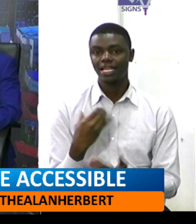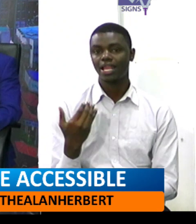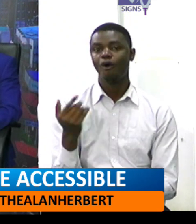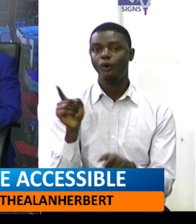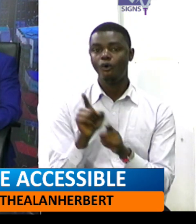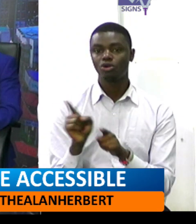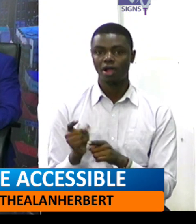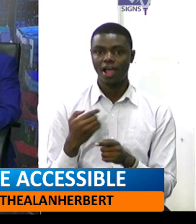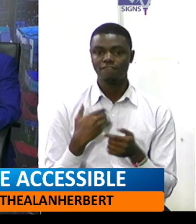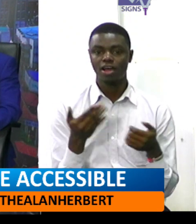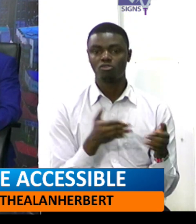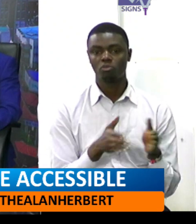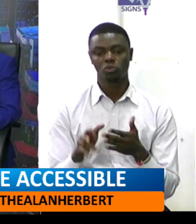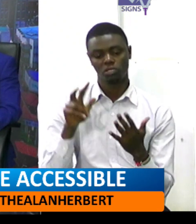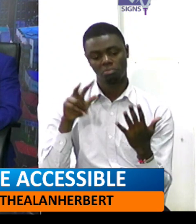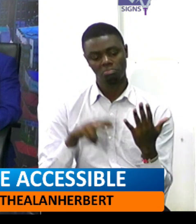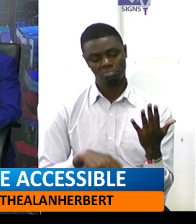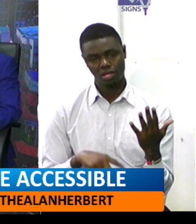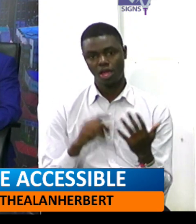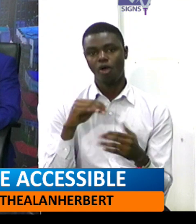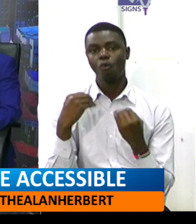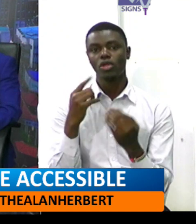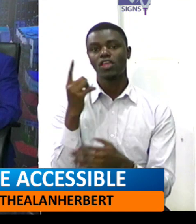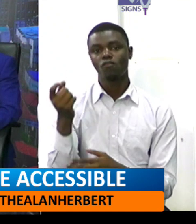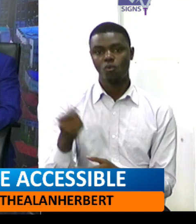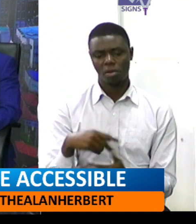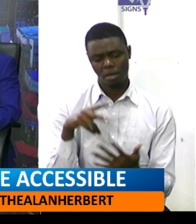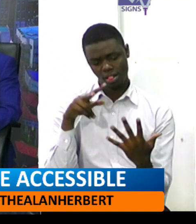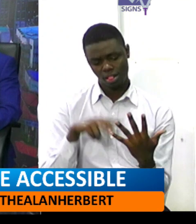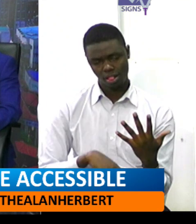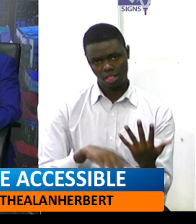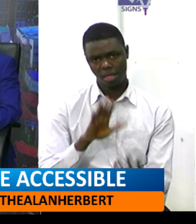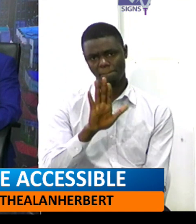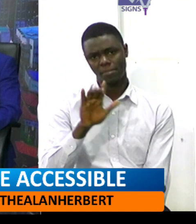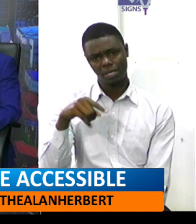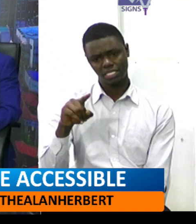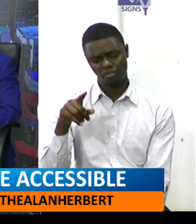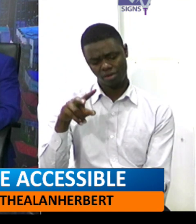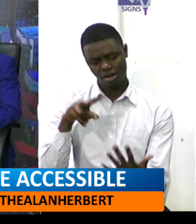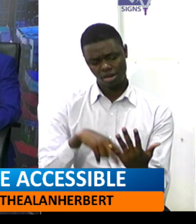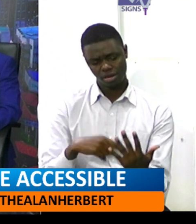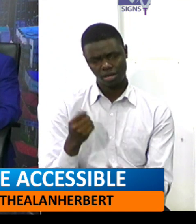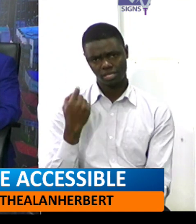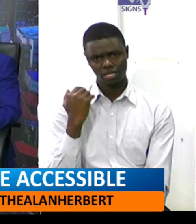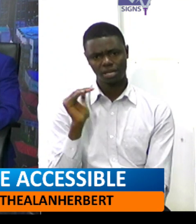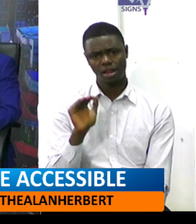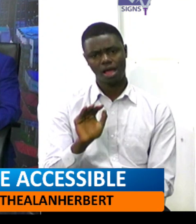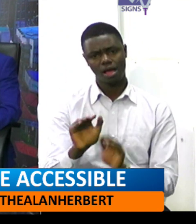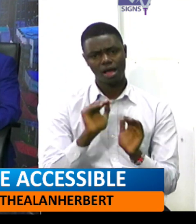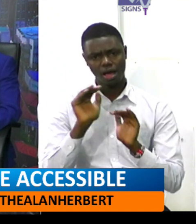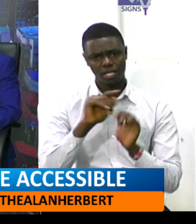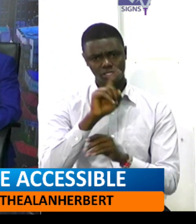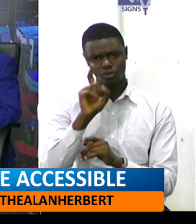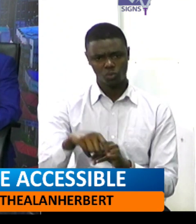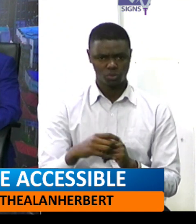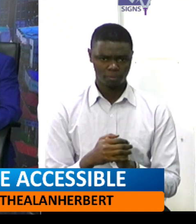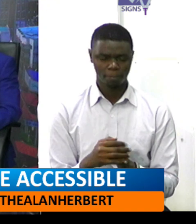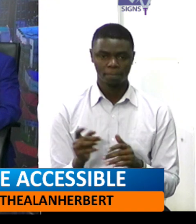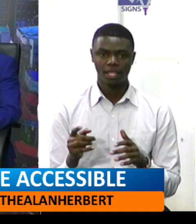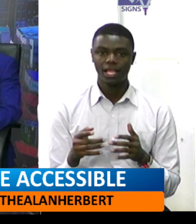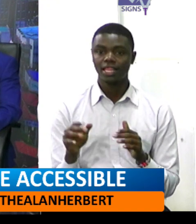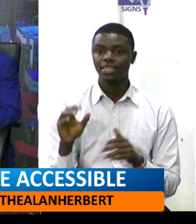also an opportunity to look through, and we give you 1 month to read at your own leisure, read and understand and ask as many questions. And